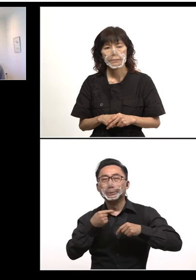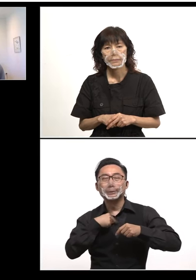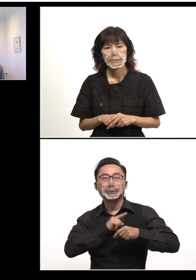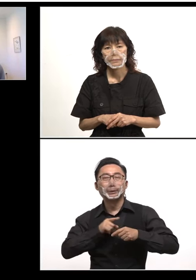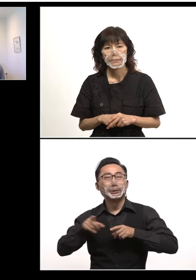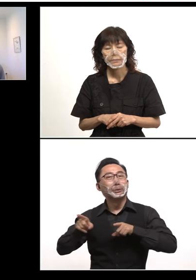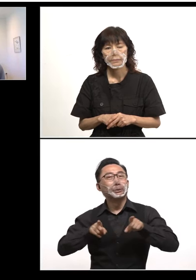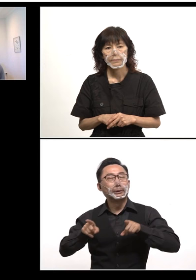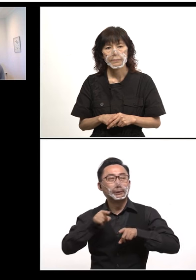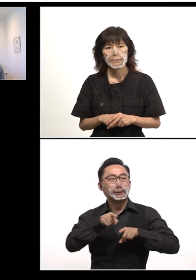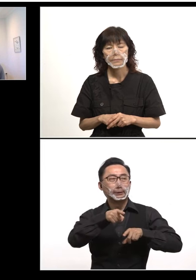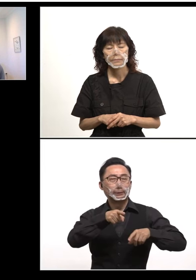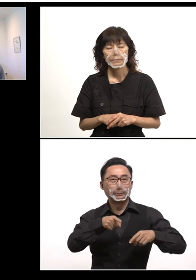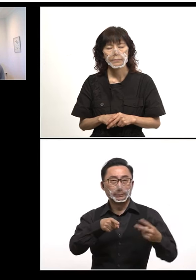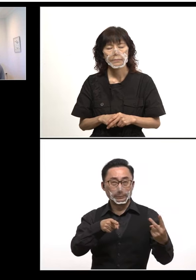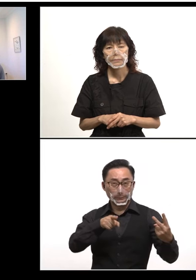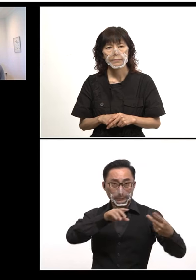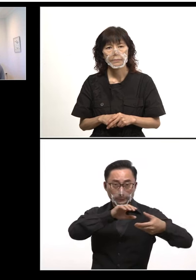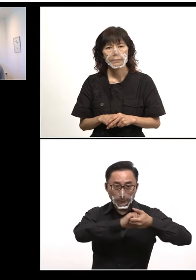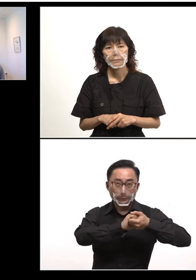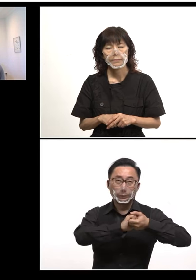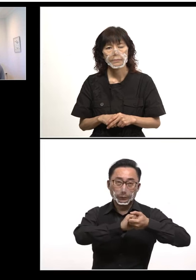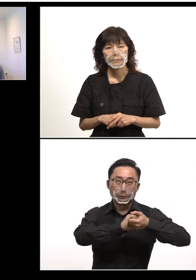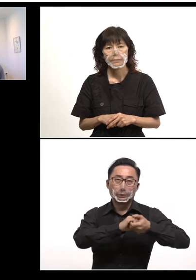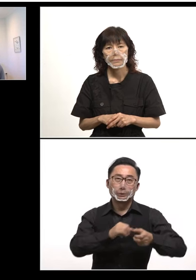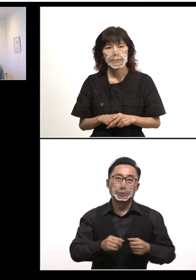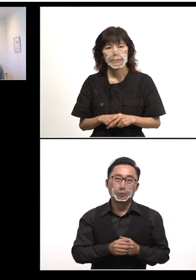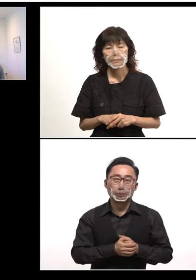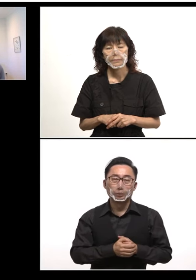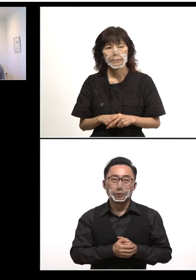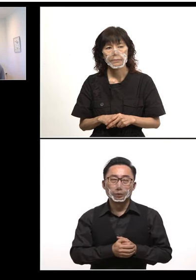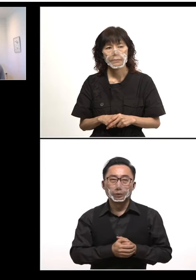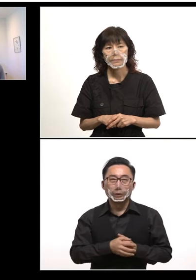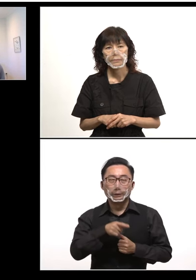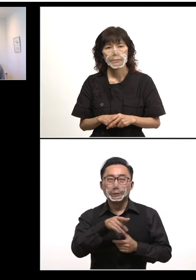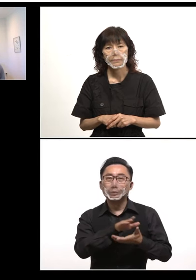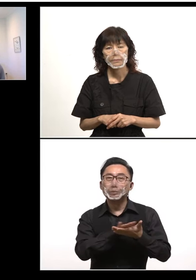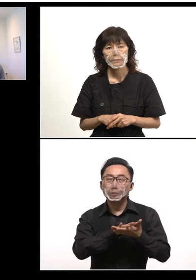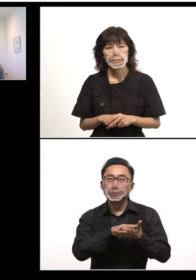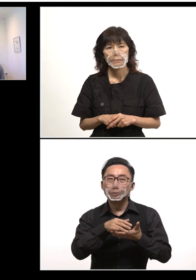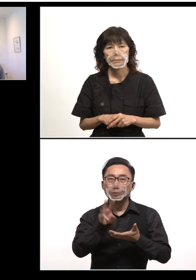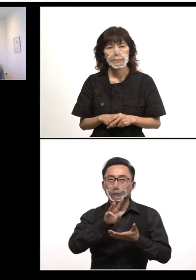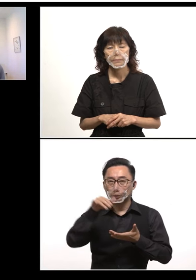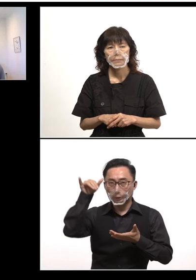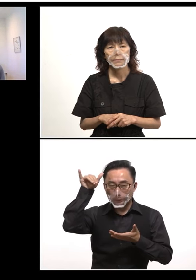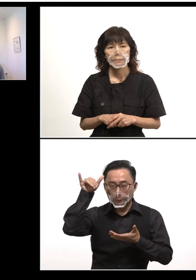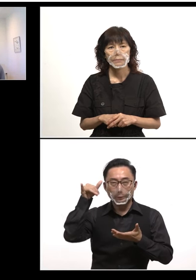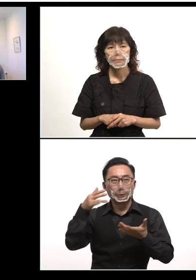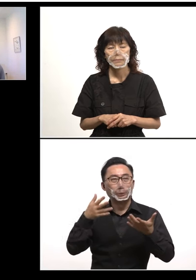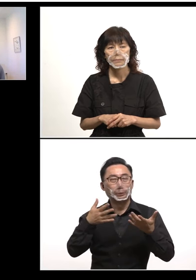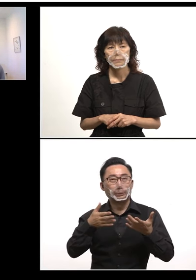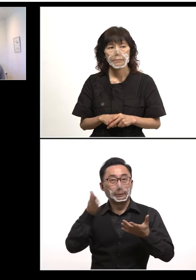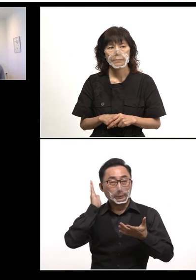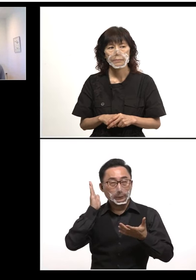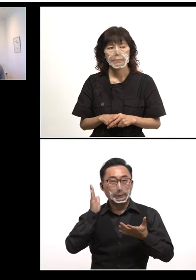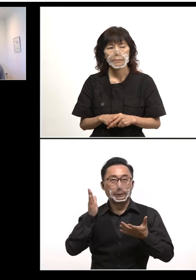in many respects, because Buffalo Boy is about Buffalo Boy and it's about Tuan's story, he is the